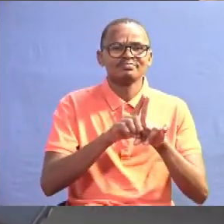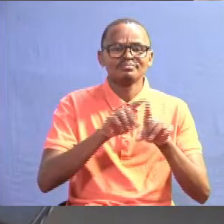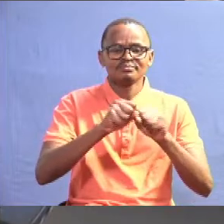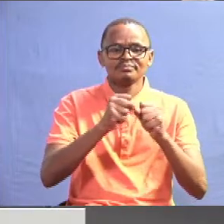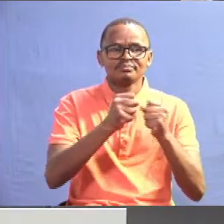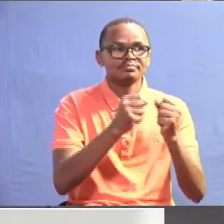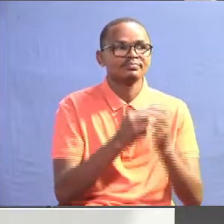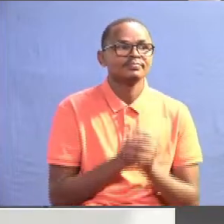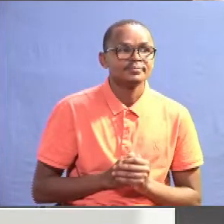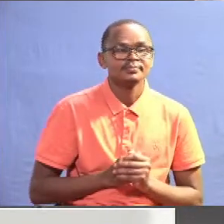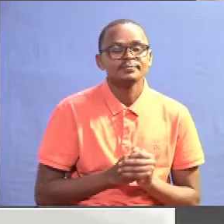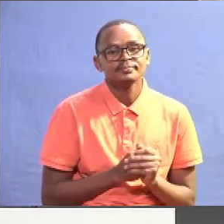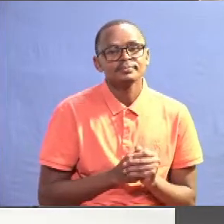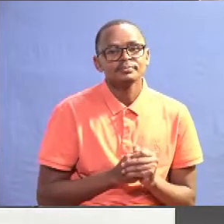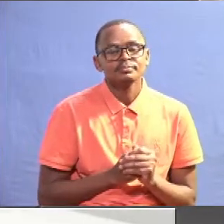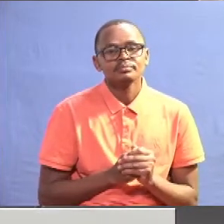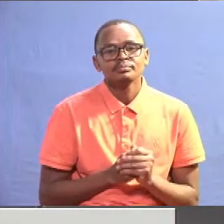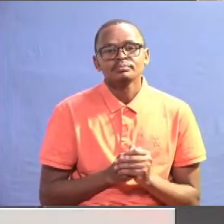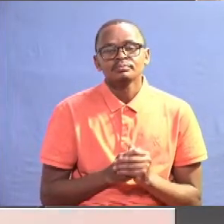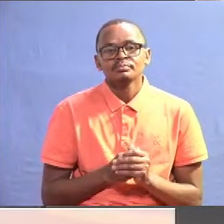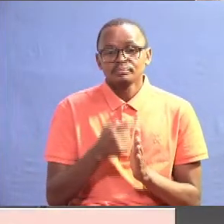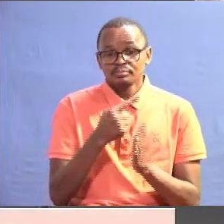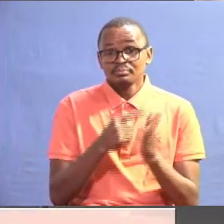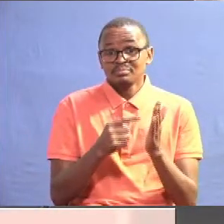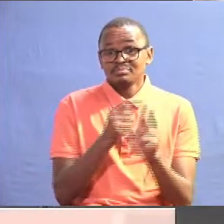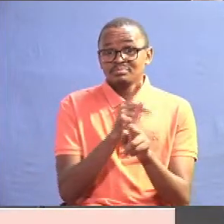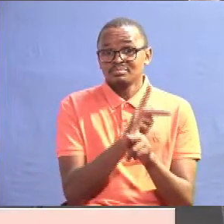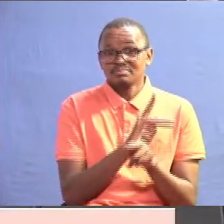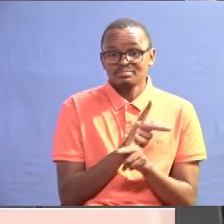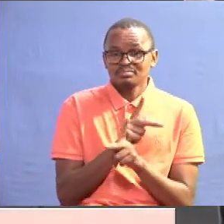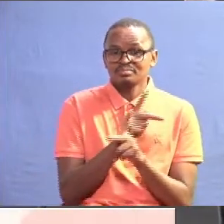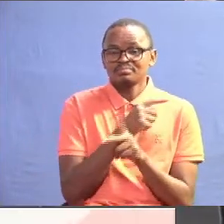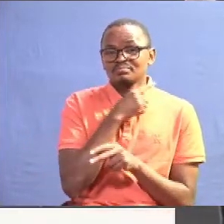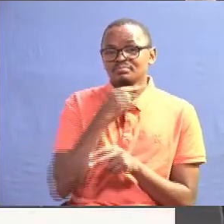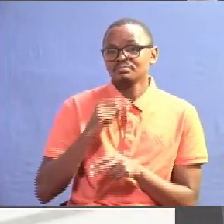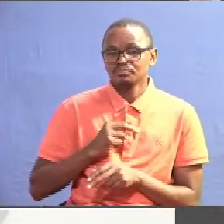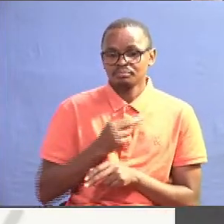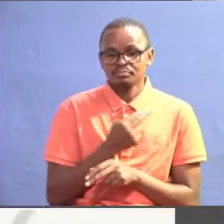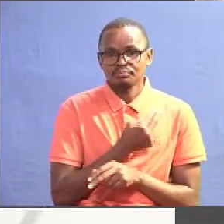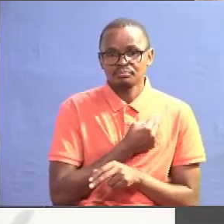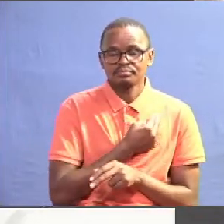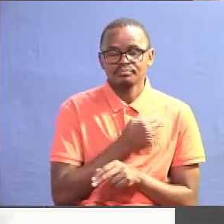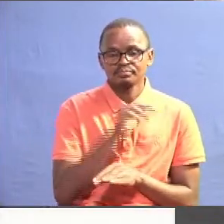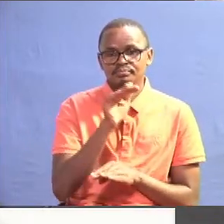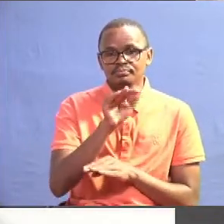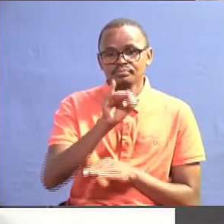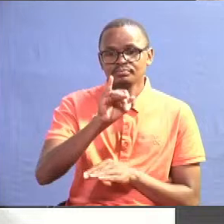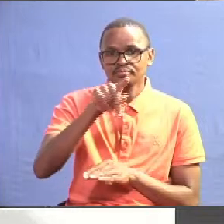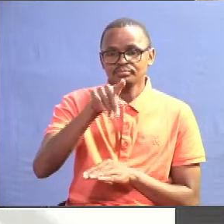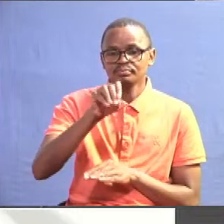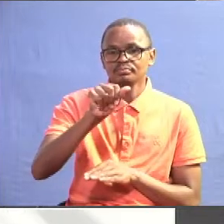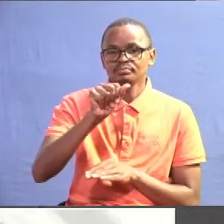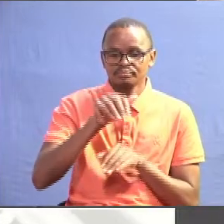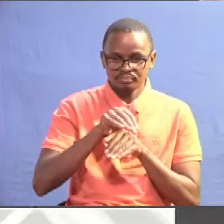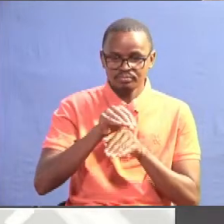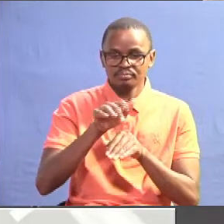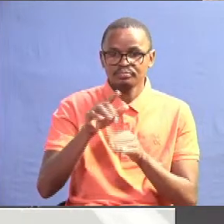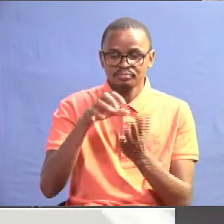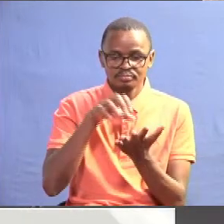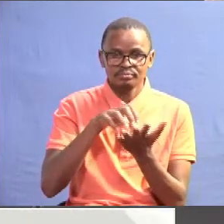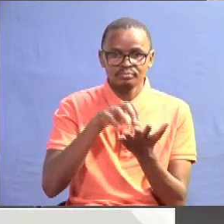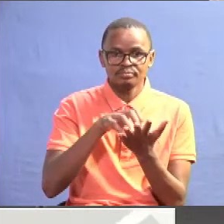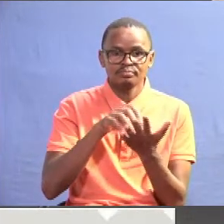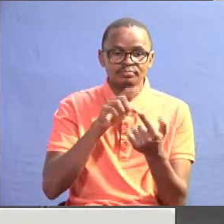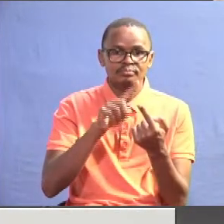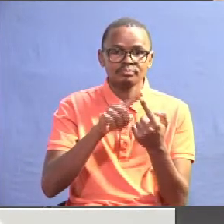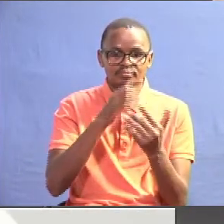Na government enye ina supposed to protect ndio inatuua. So tunahimiza IPOA ifuatilie hii kesi